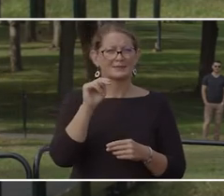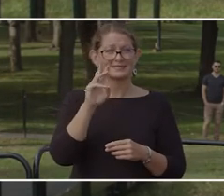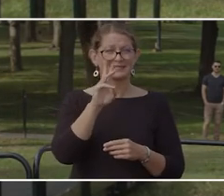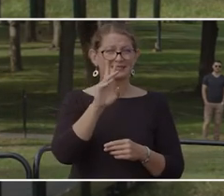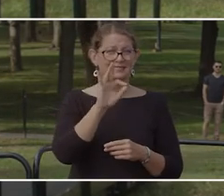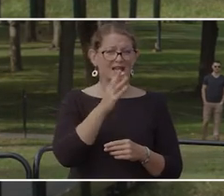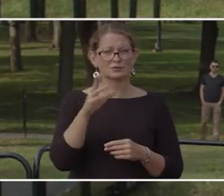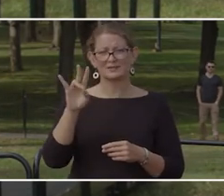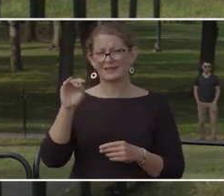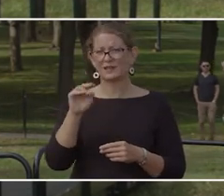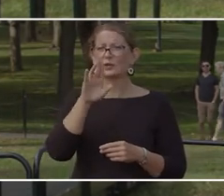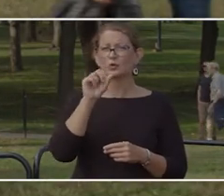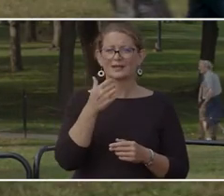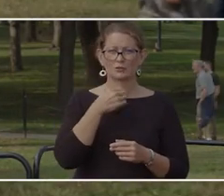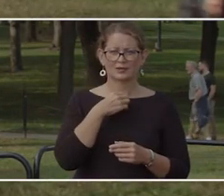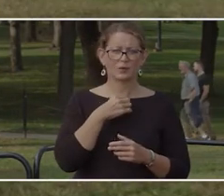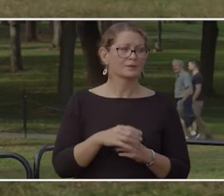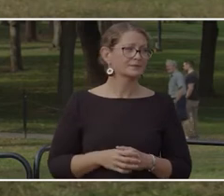69-70, U.S. Marine Corps.